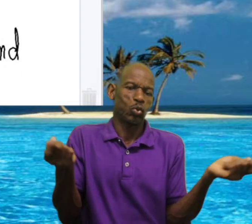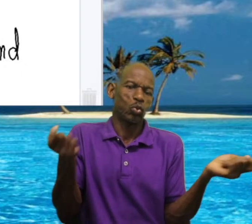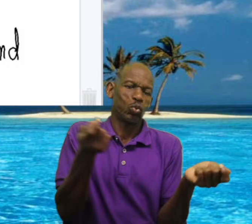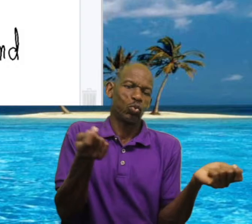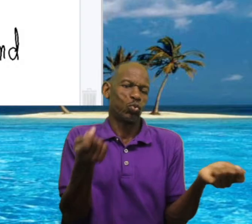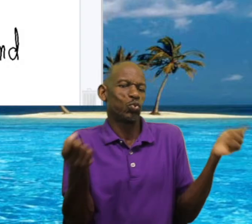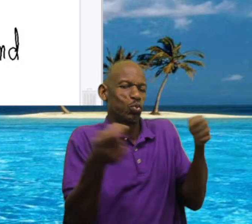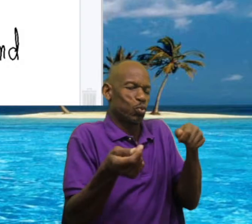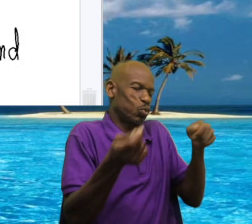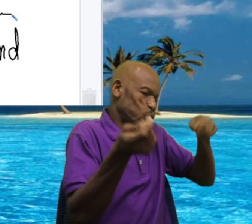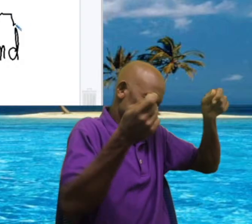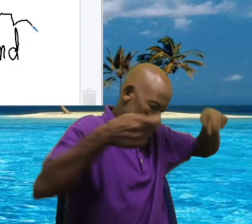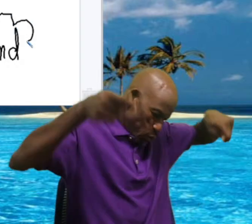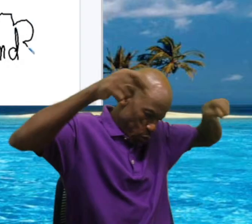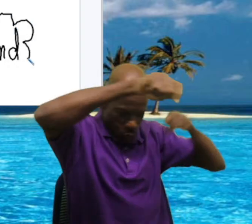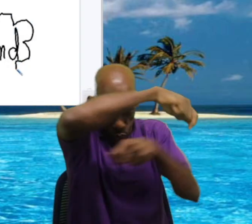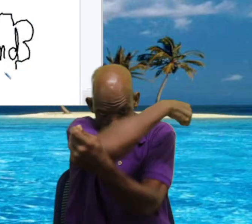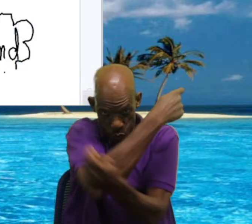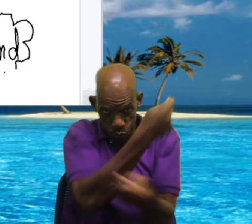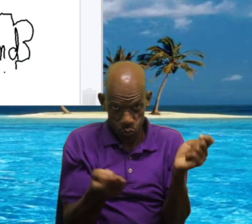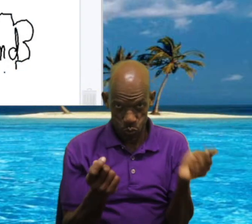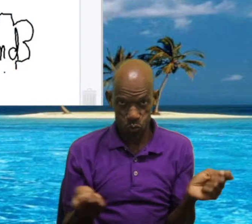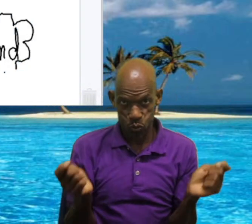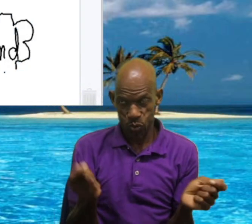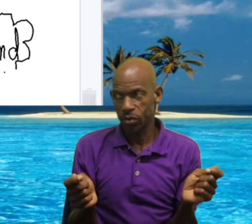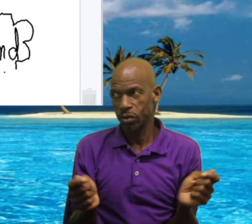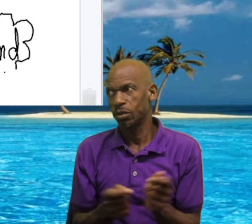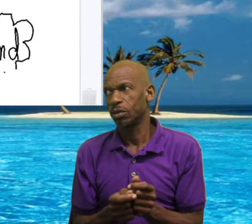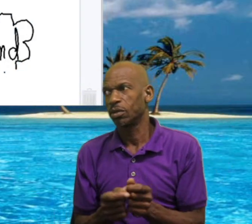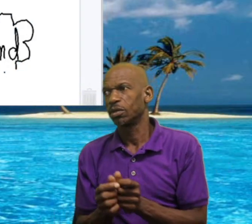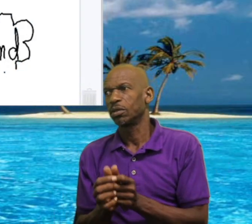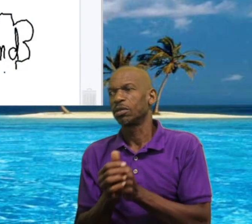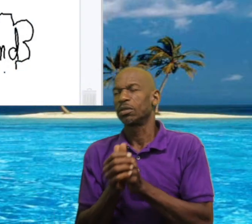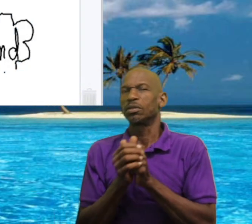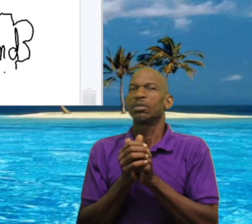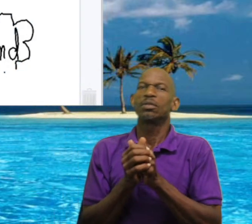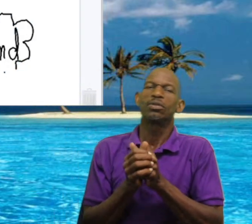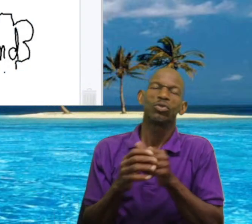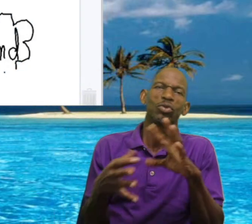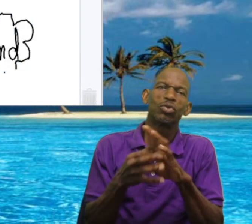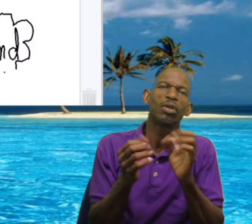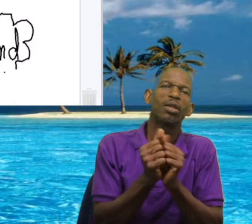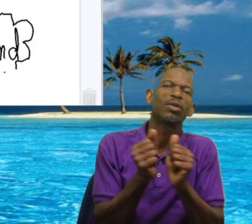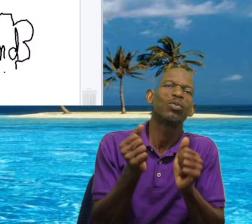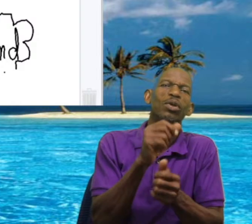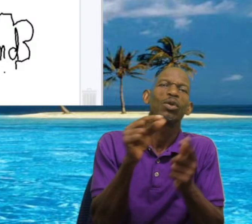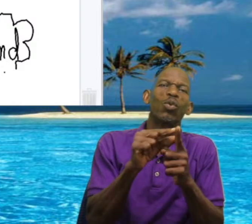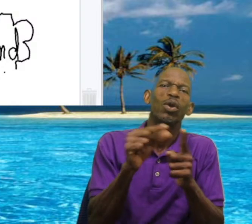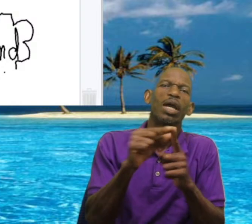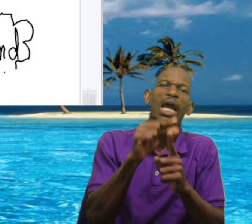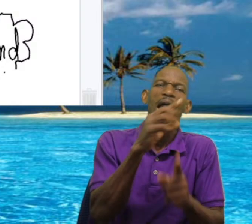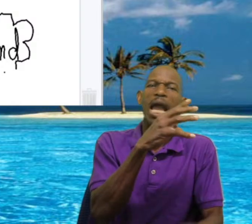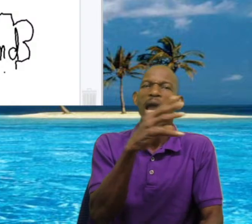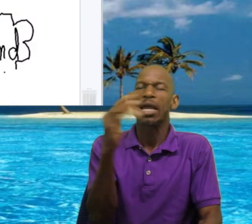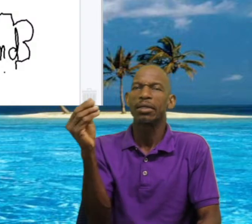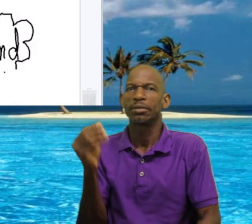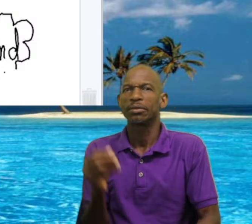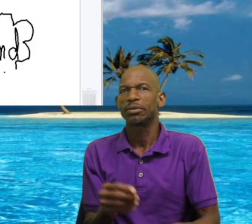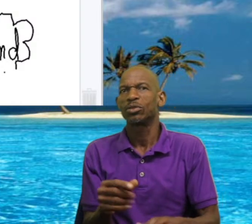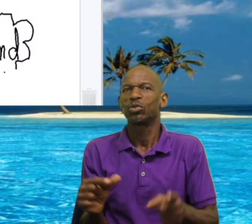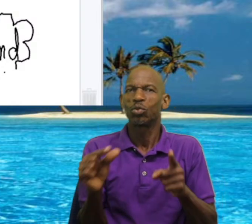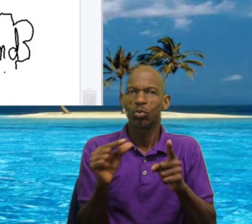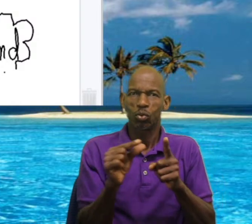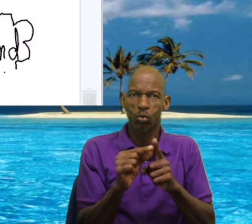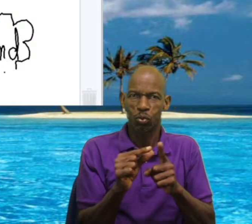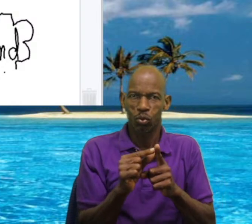These are action words. And I join these words by using an. So words that have